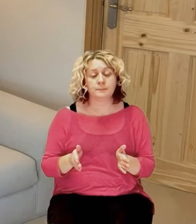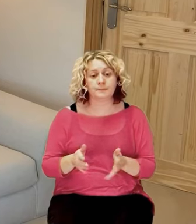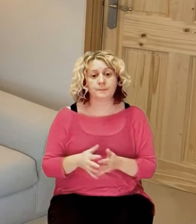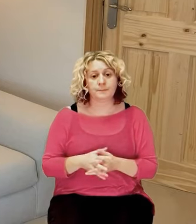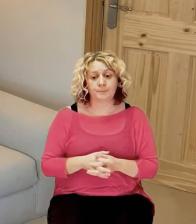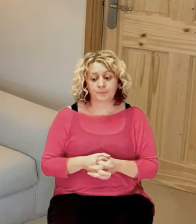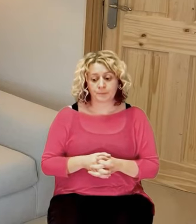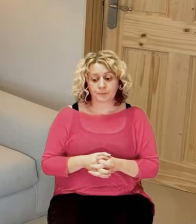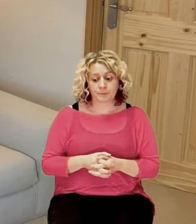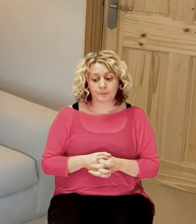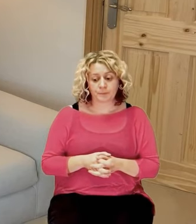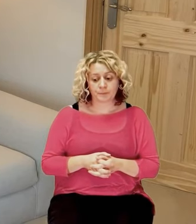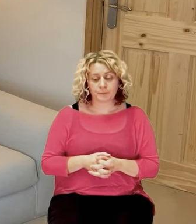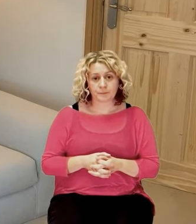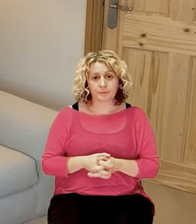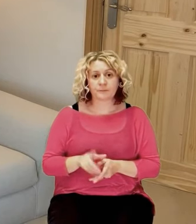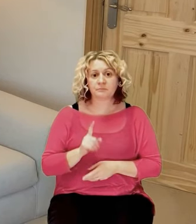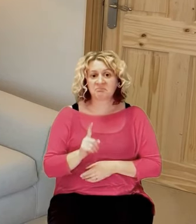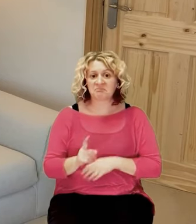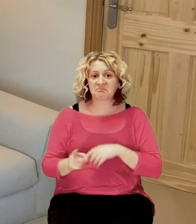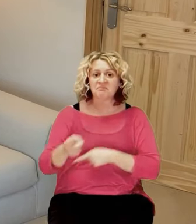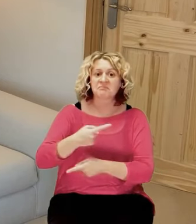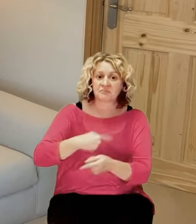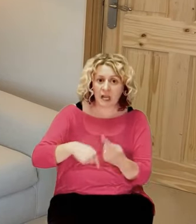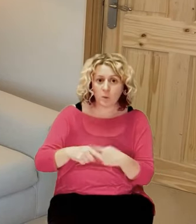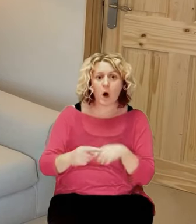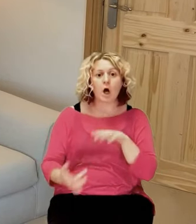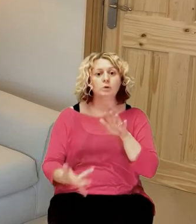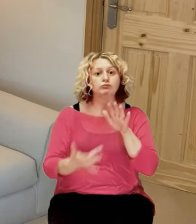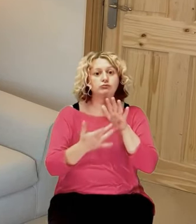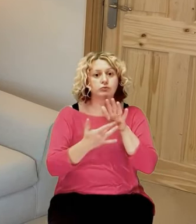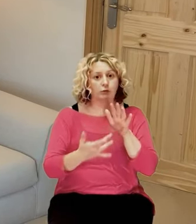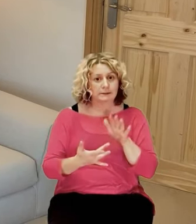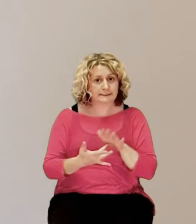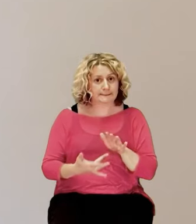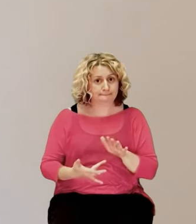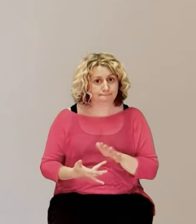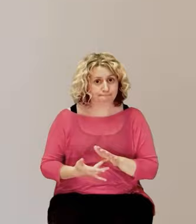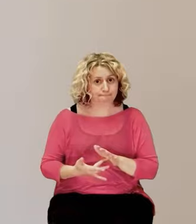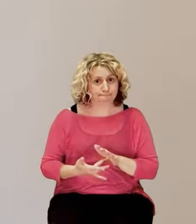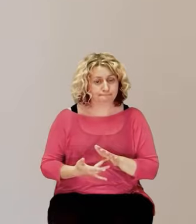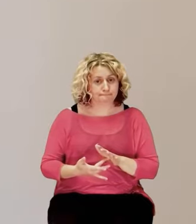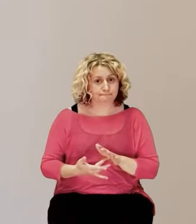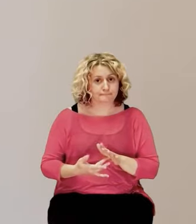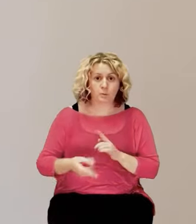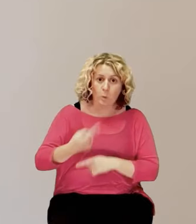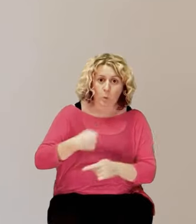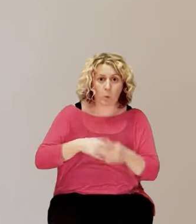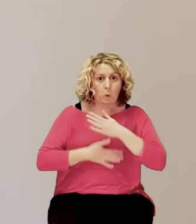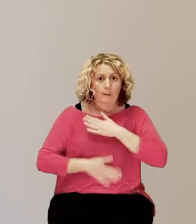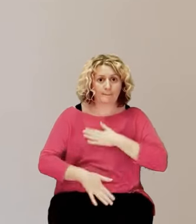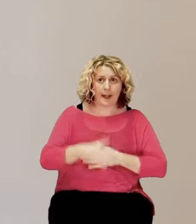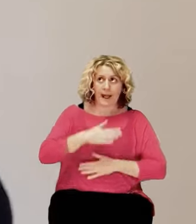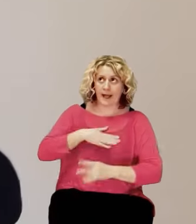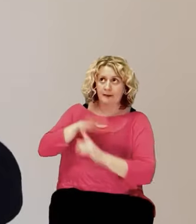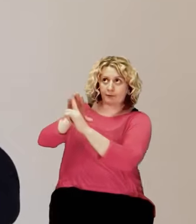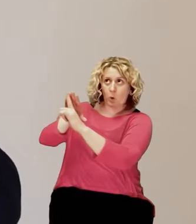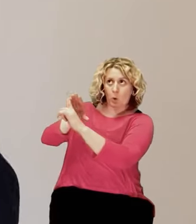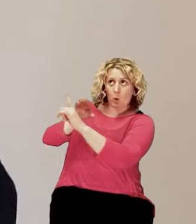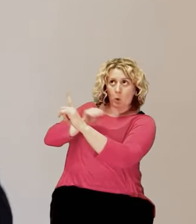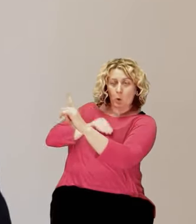If that's the priority, and if the practice works like that, no